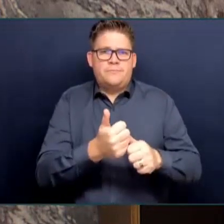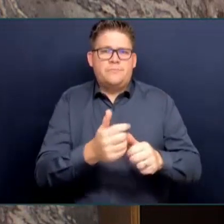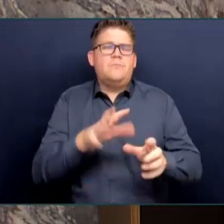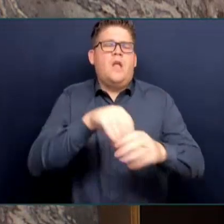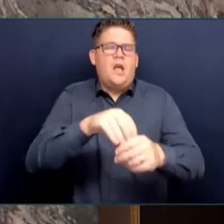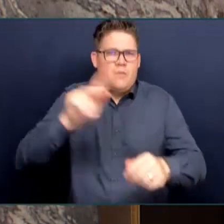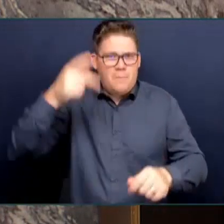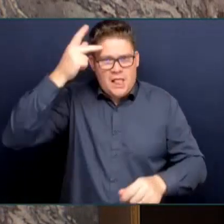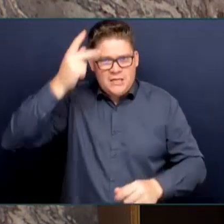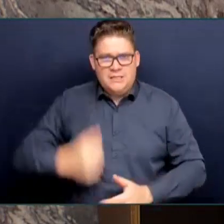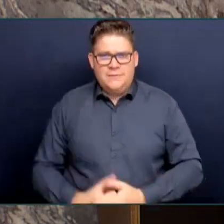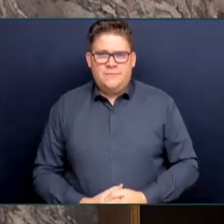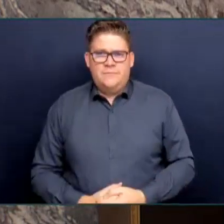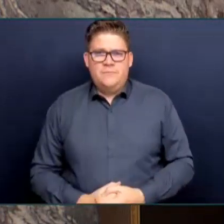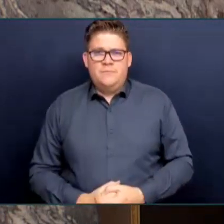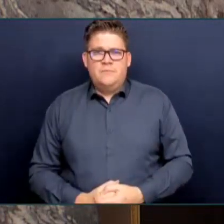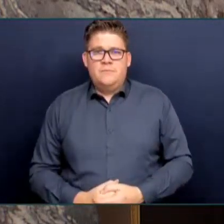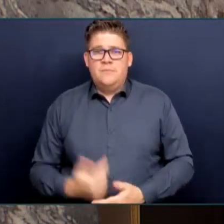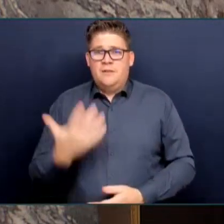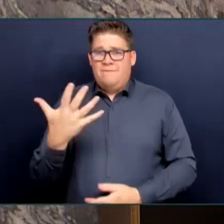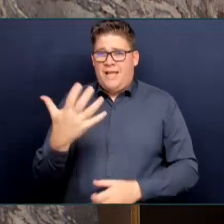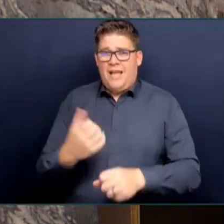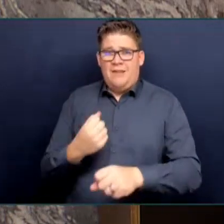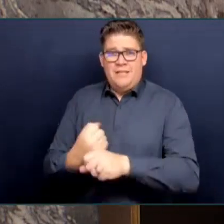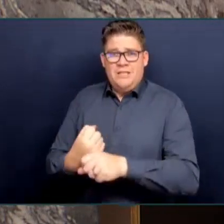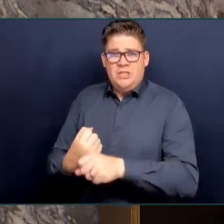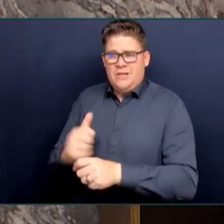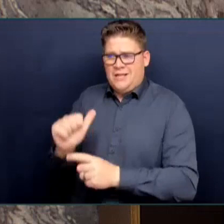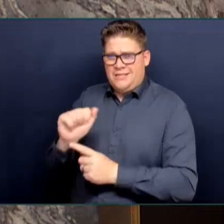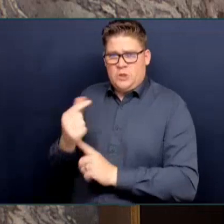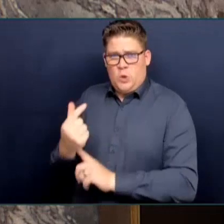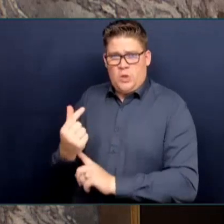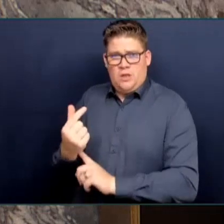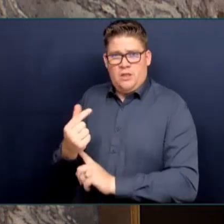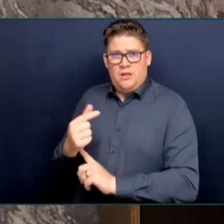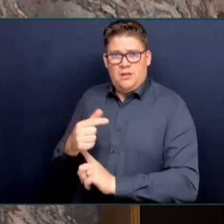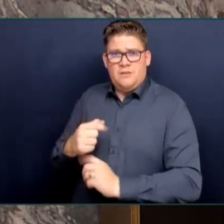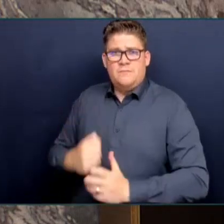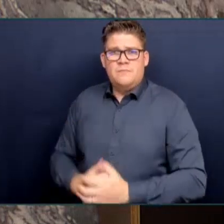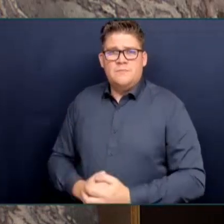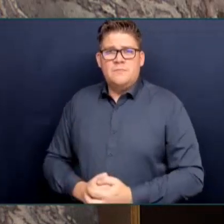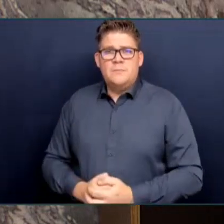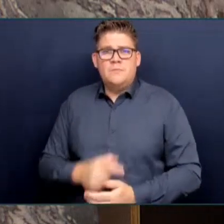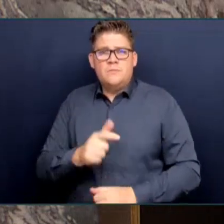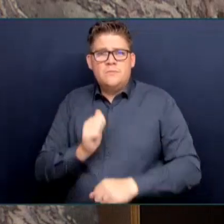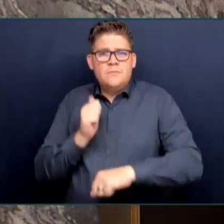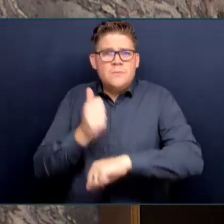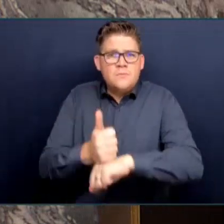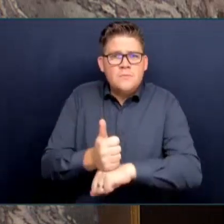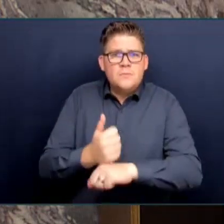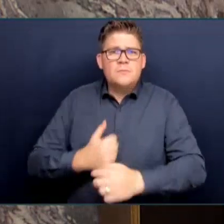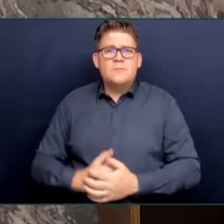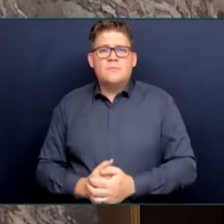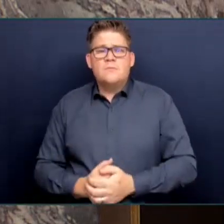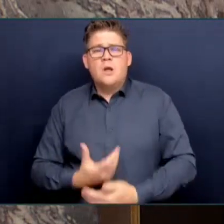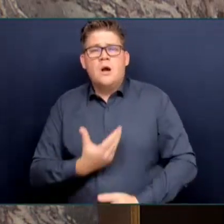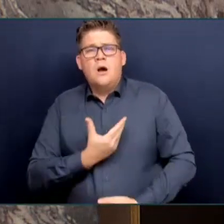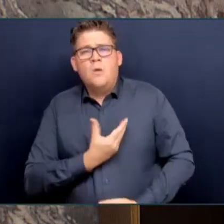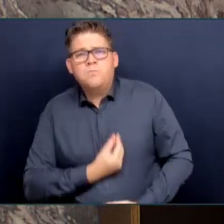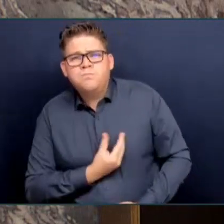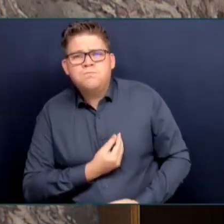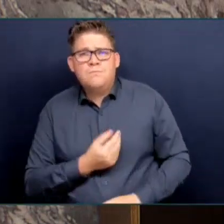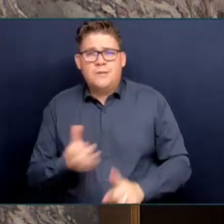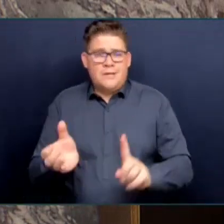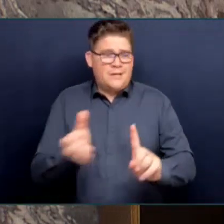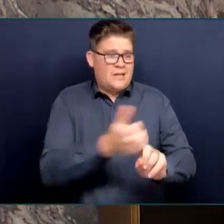Premier became the architect of catch and release, and that he then refused to acknowledge the resulting massive increase in random assaults was